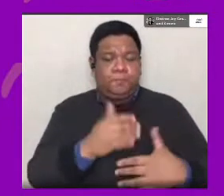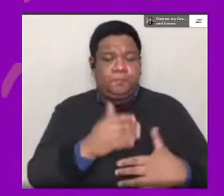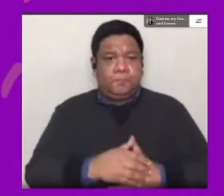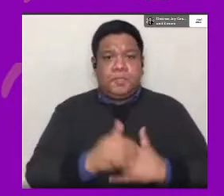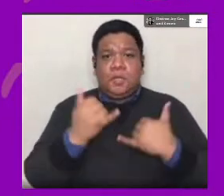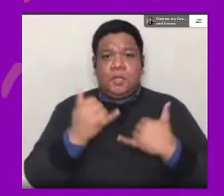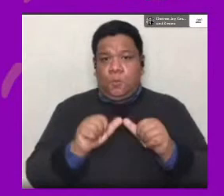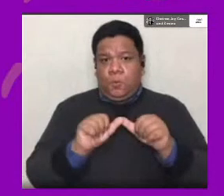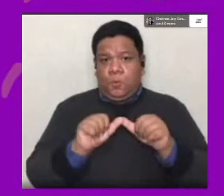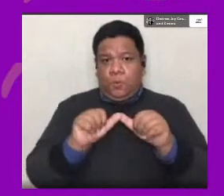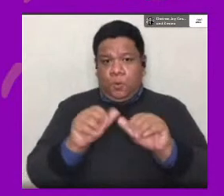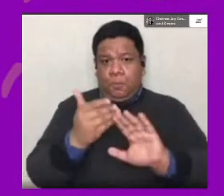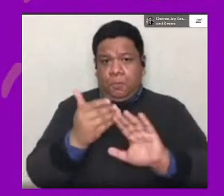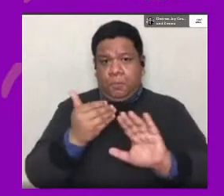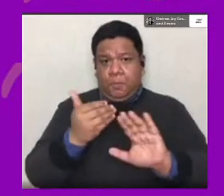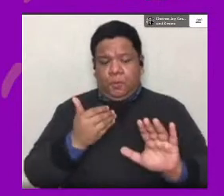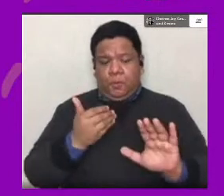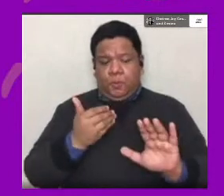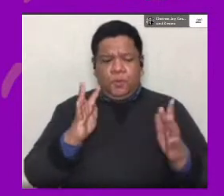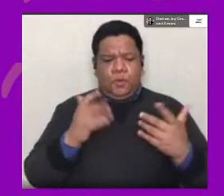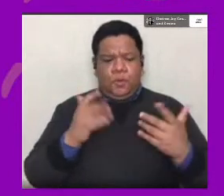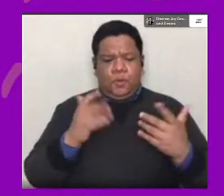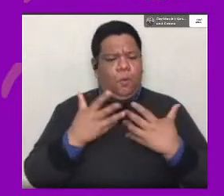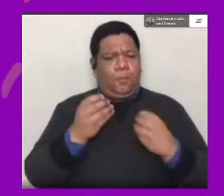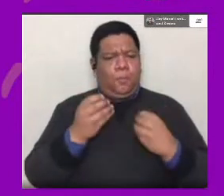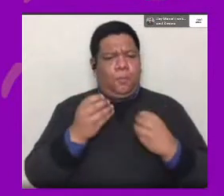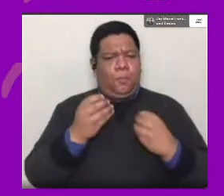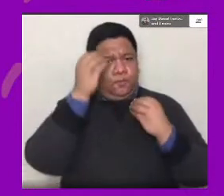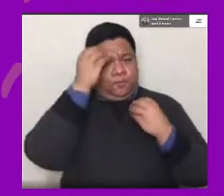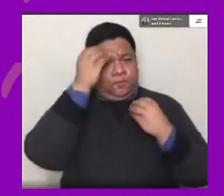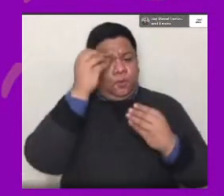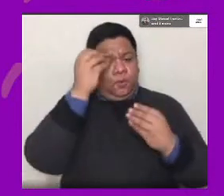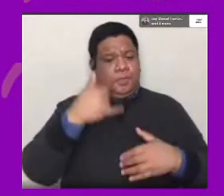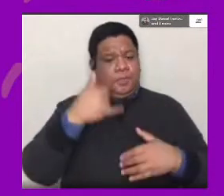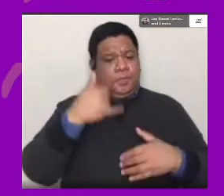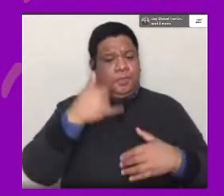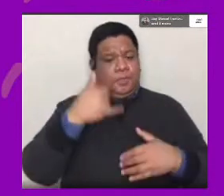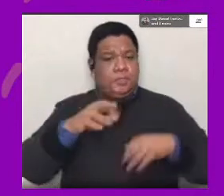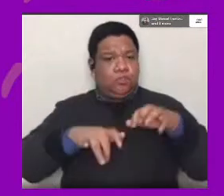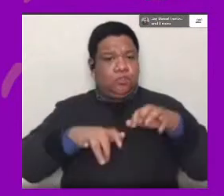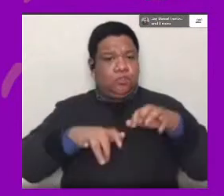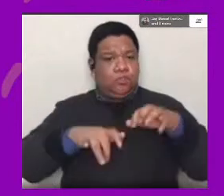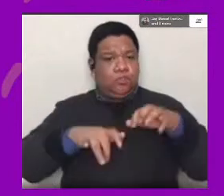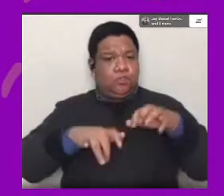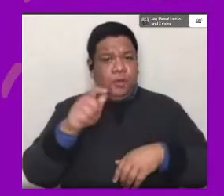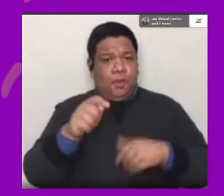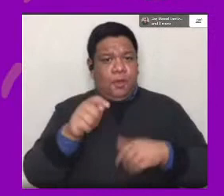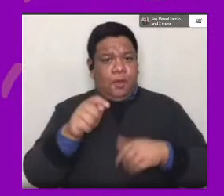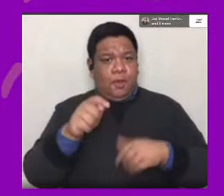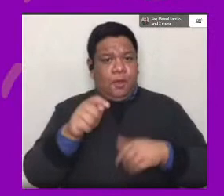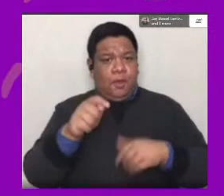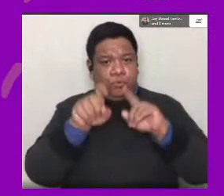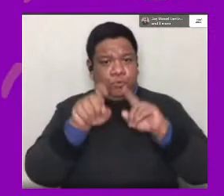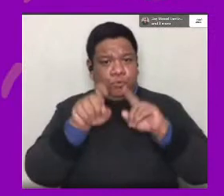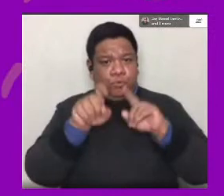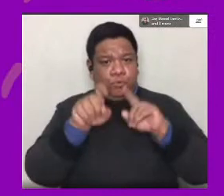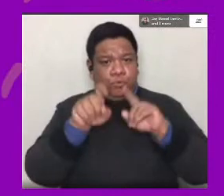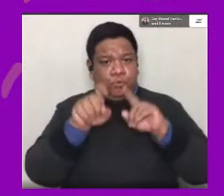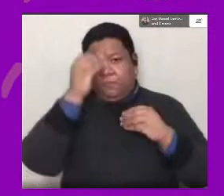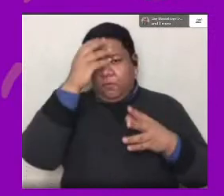I just wanted to tell you a little bit more information. I'm seeing in the chat box some questions, so I'll give you more information about